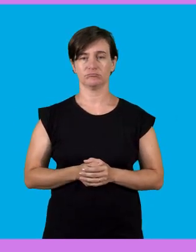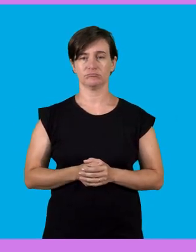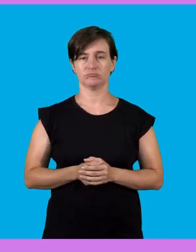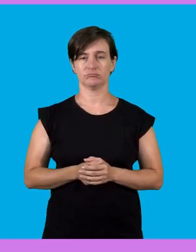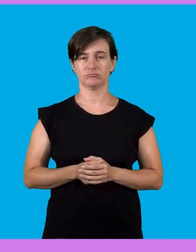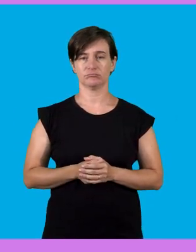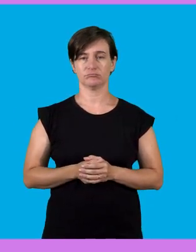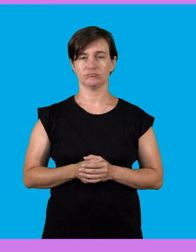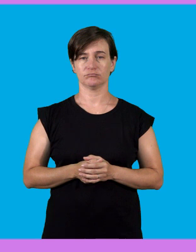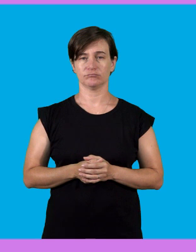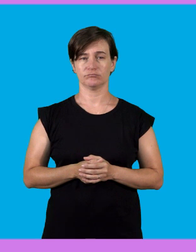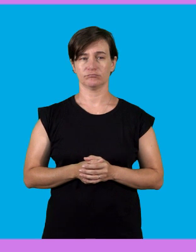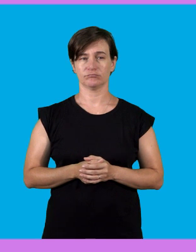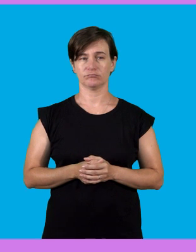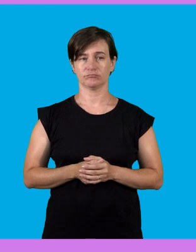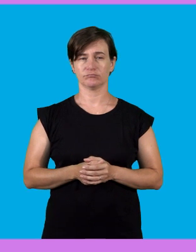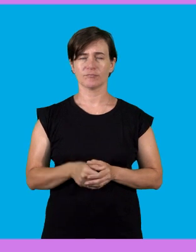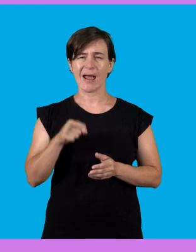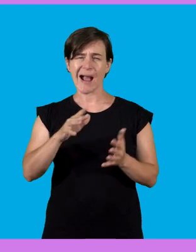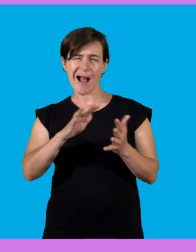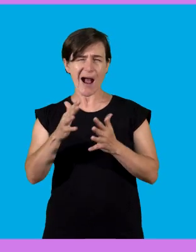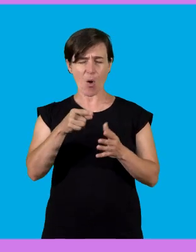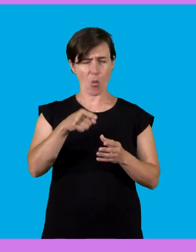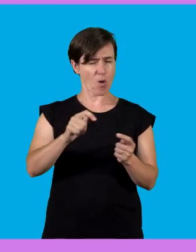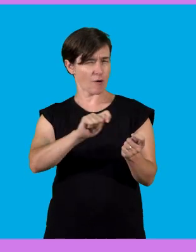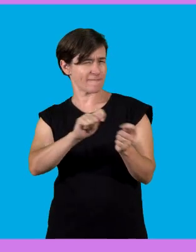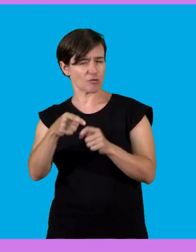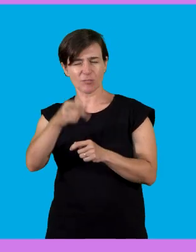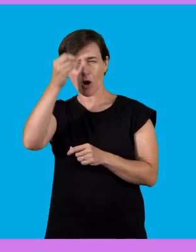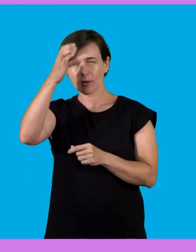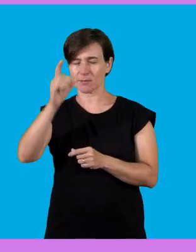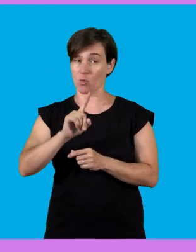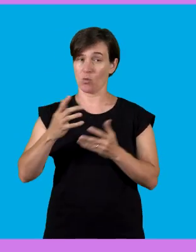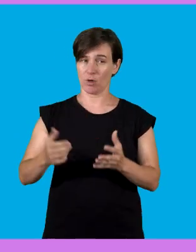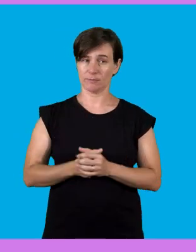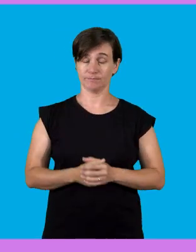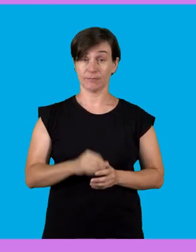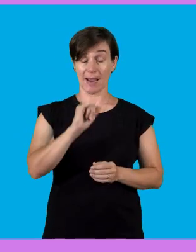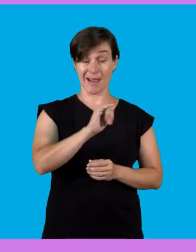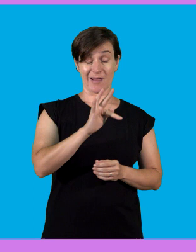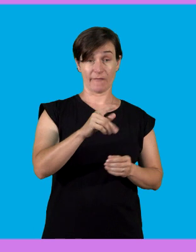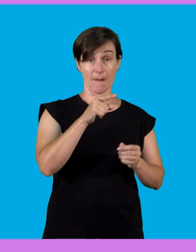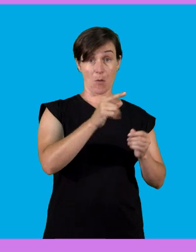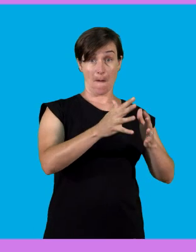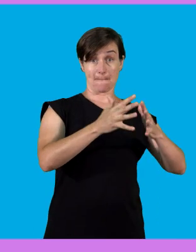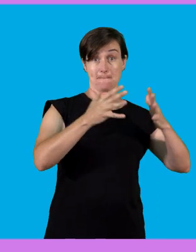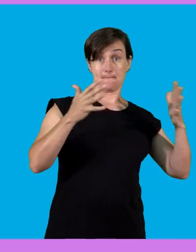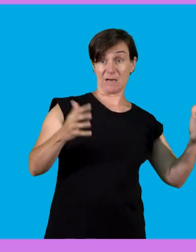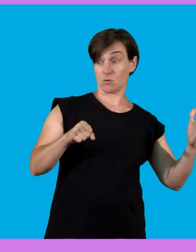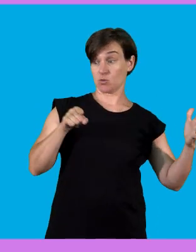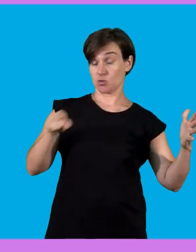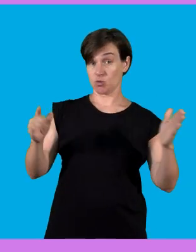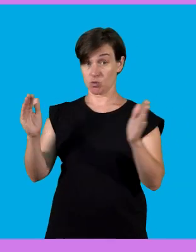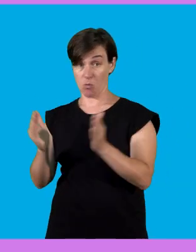So now, let's look at the conversion concept. When we go from the big one to the small one,